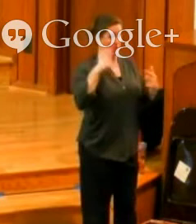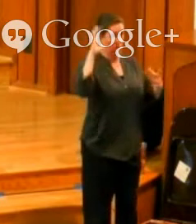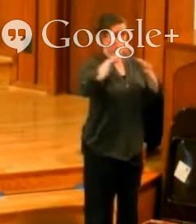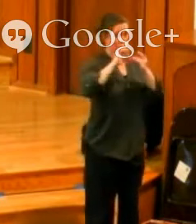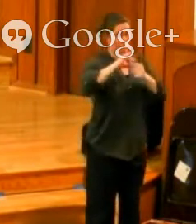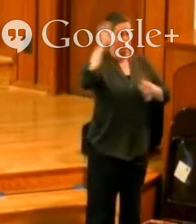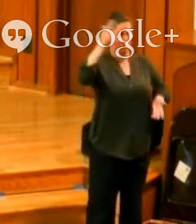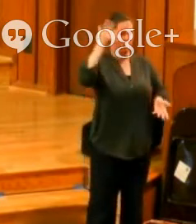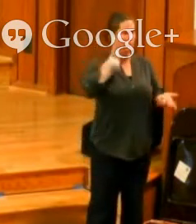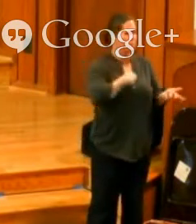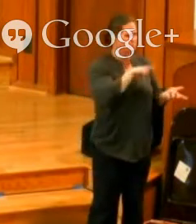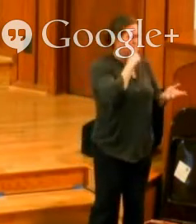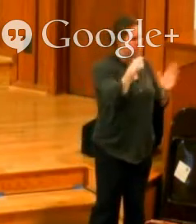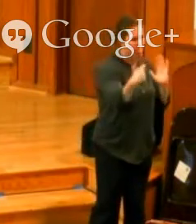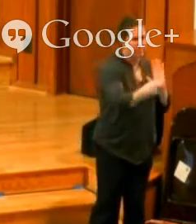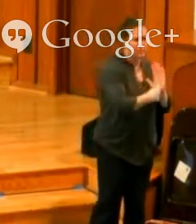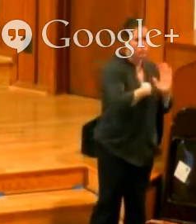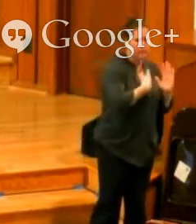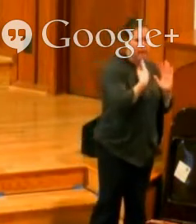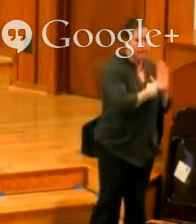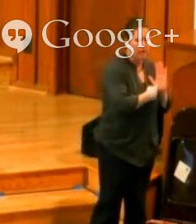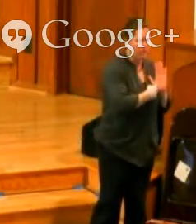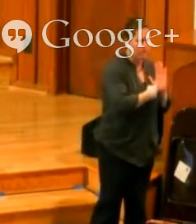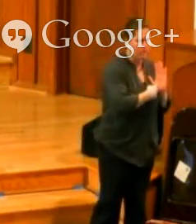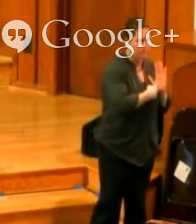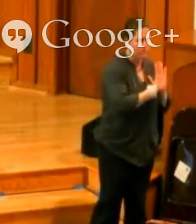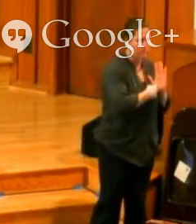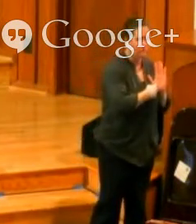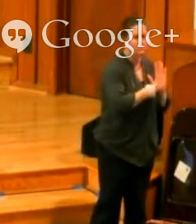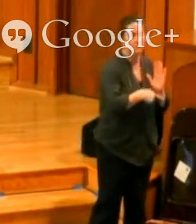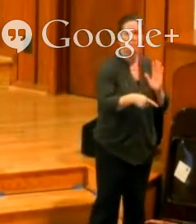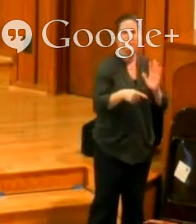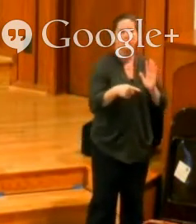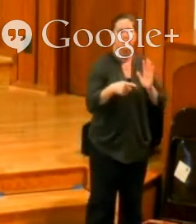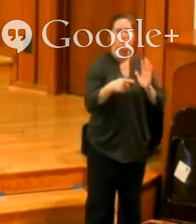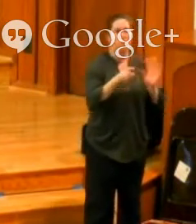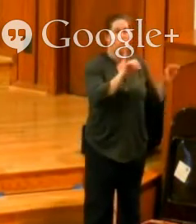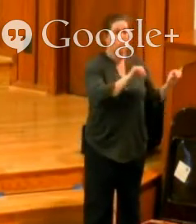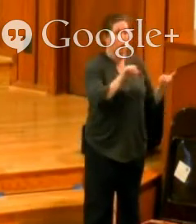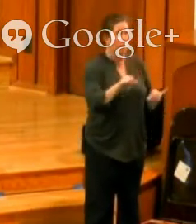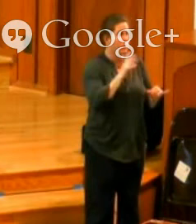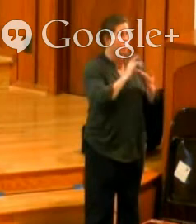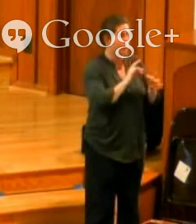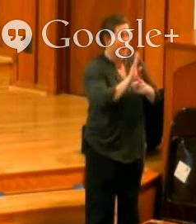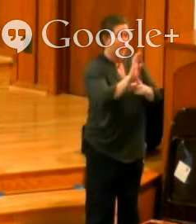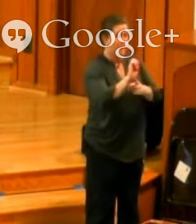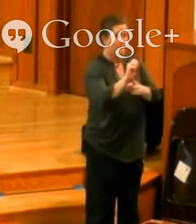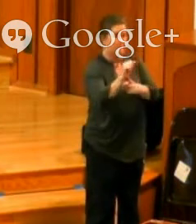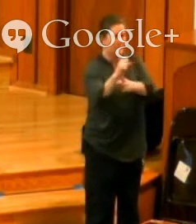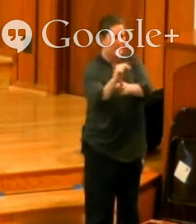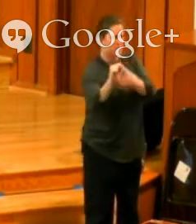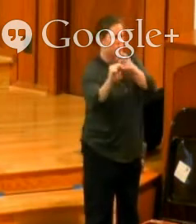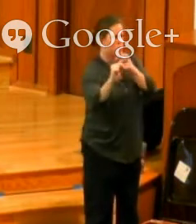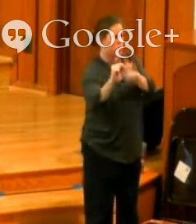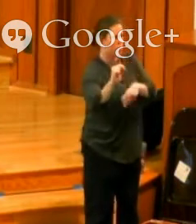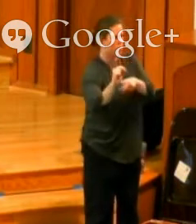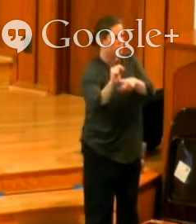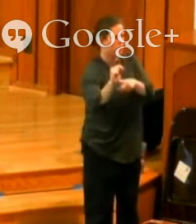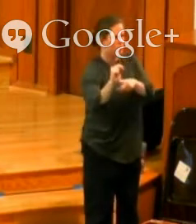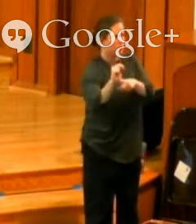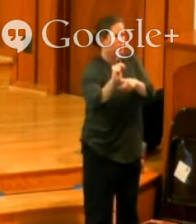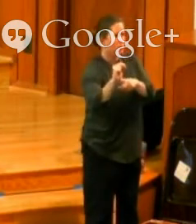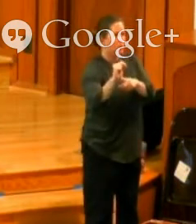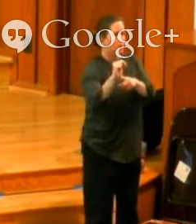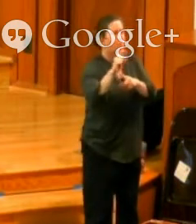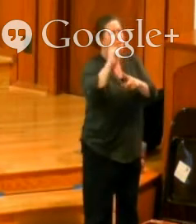what the Word of God has to say. Would you say amen? We'll also be talking about who the beast is, this identity of the